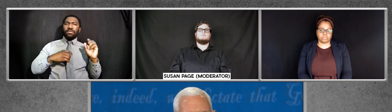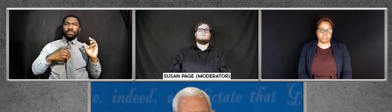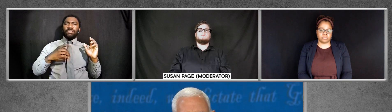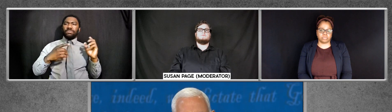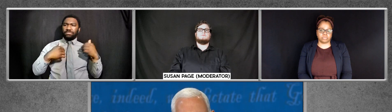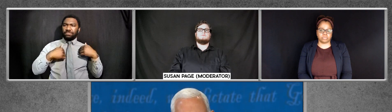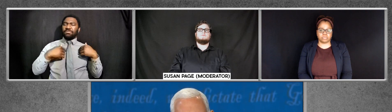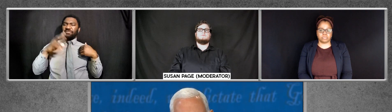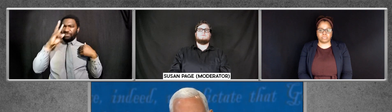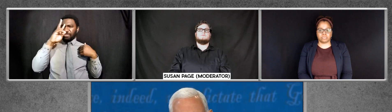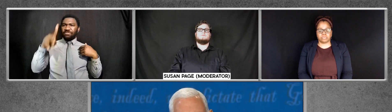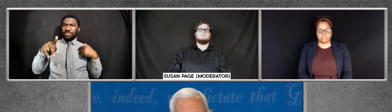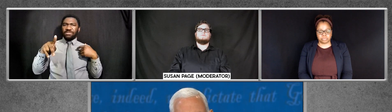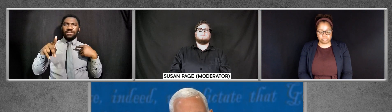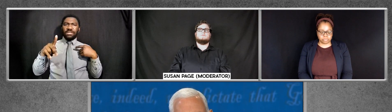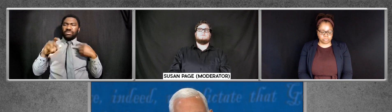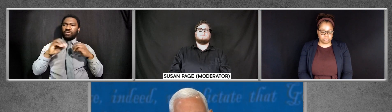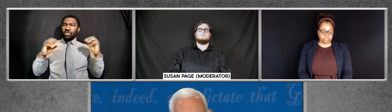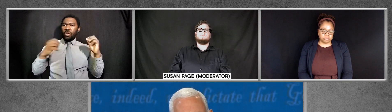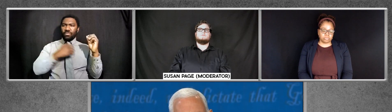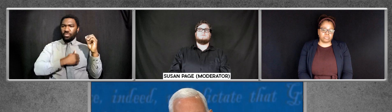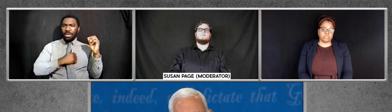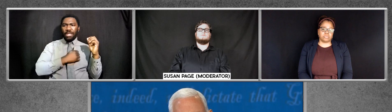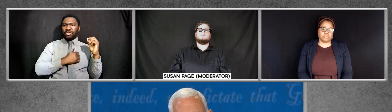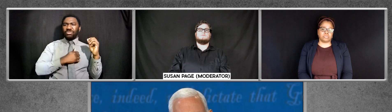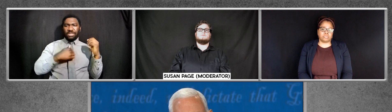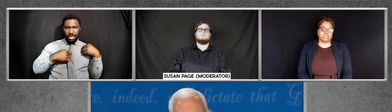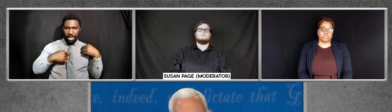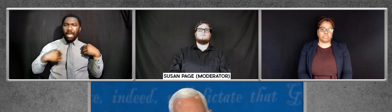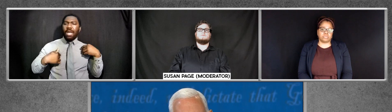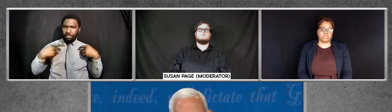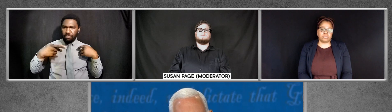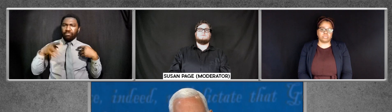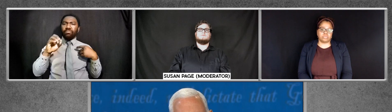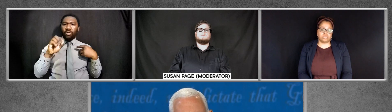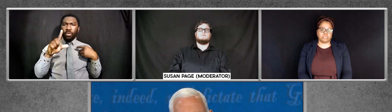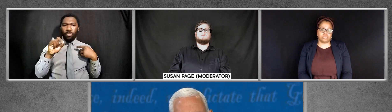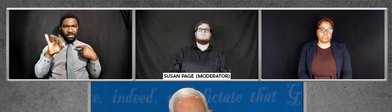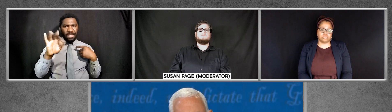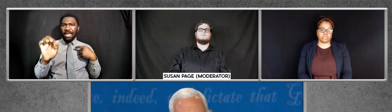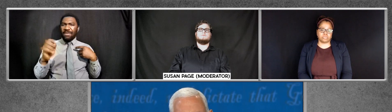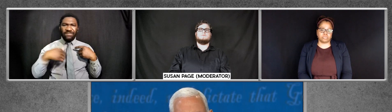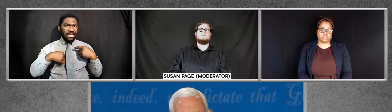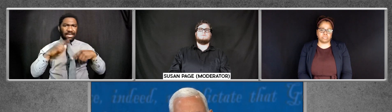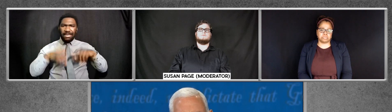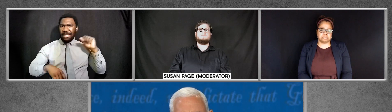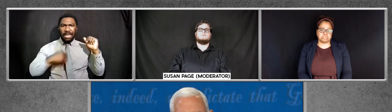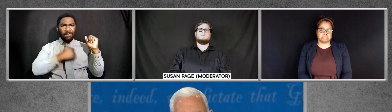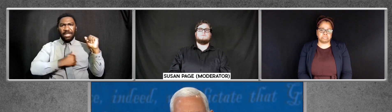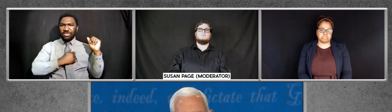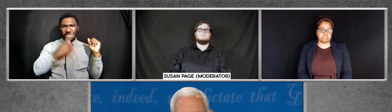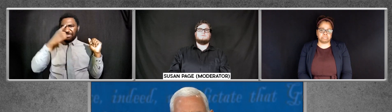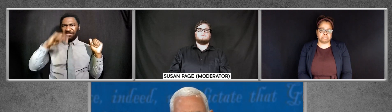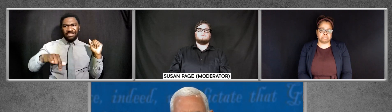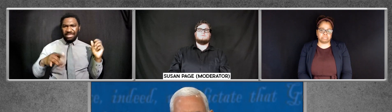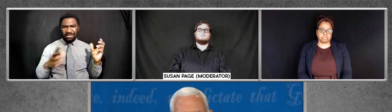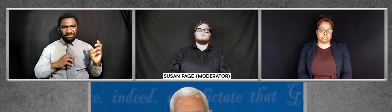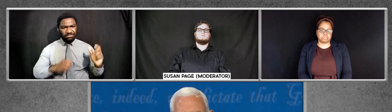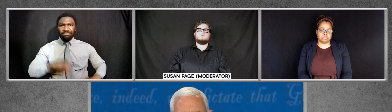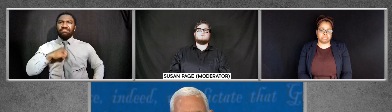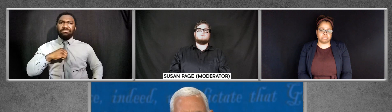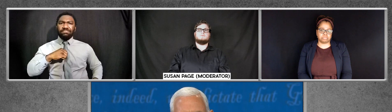life. I'm pro-life. I don't apologize for it. And this is another one of those cases where there's such a